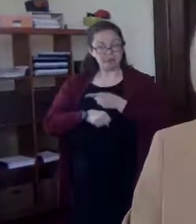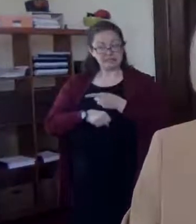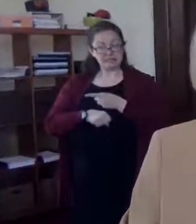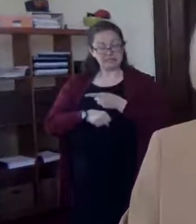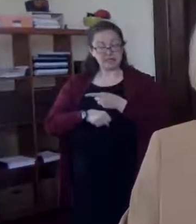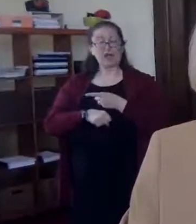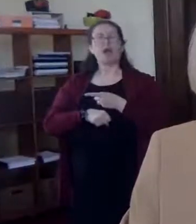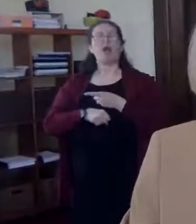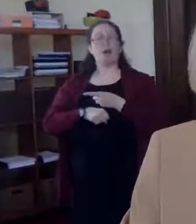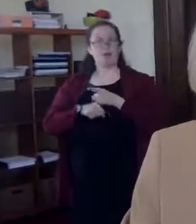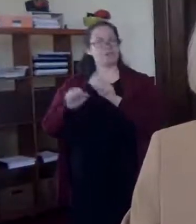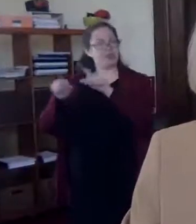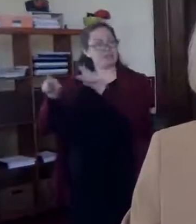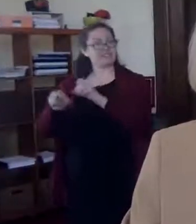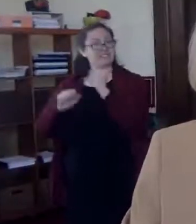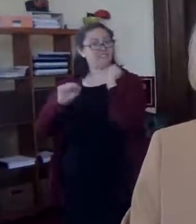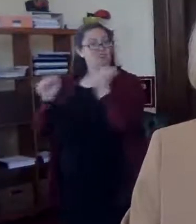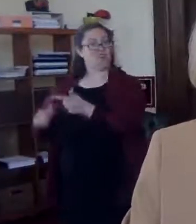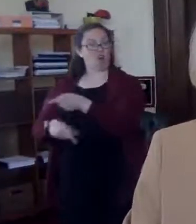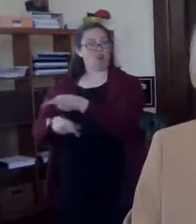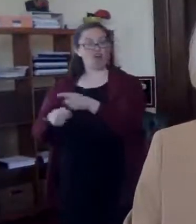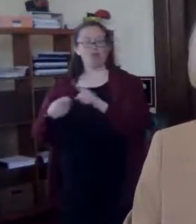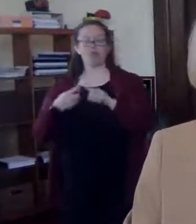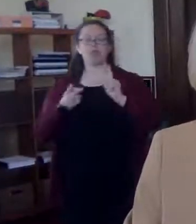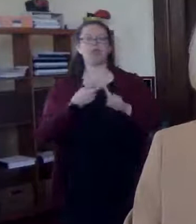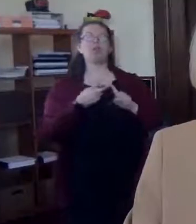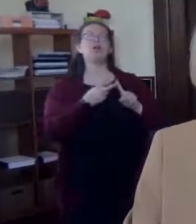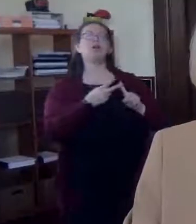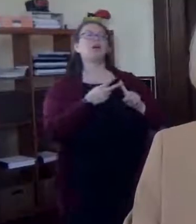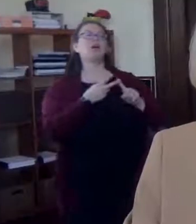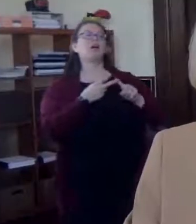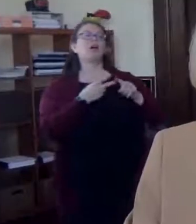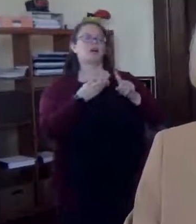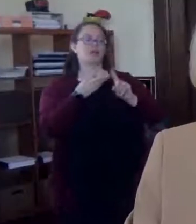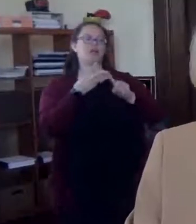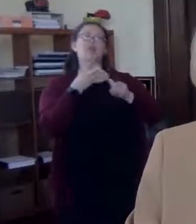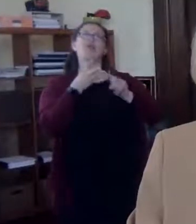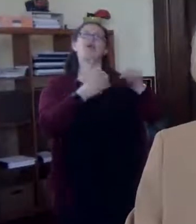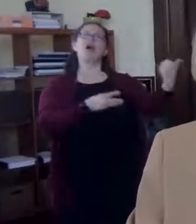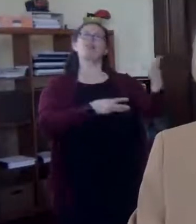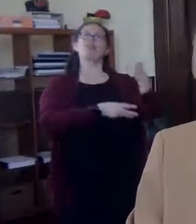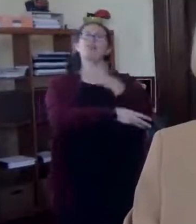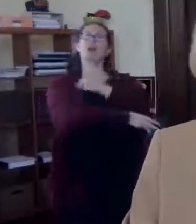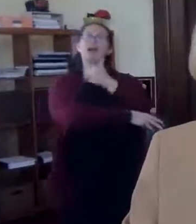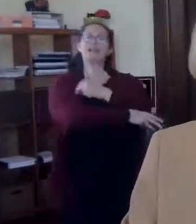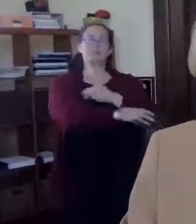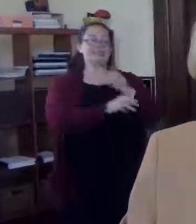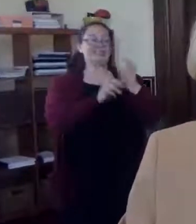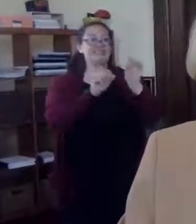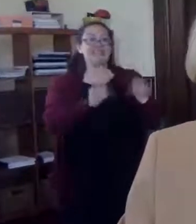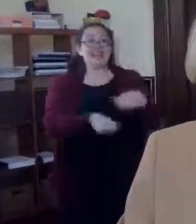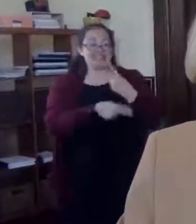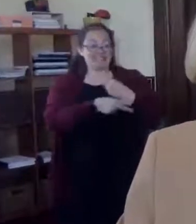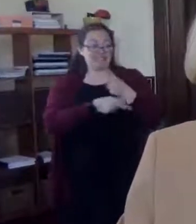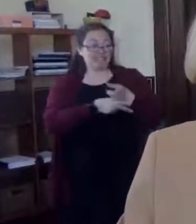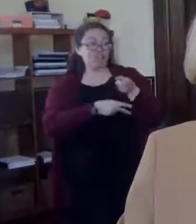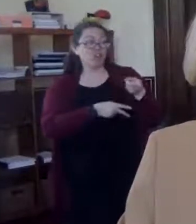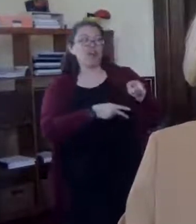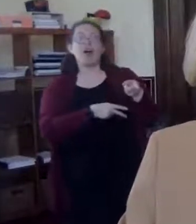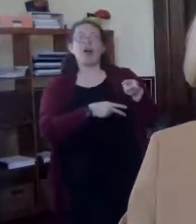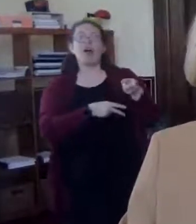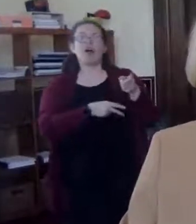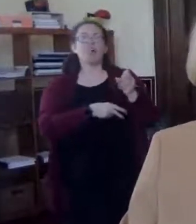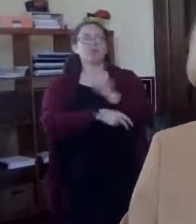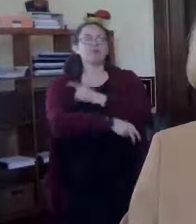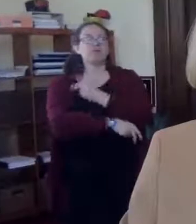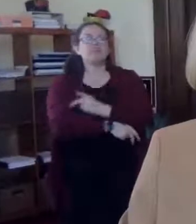The third thing is, can your hospitals provide care for the number of COVID patients in a normal way without, as